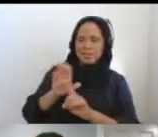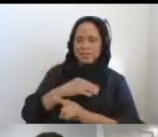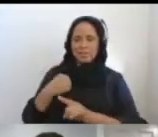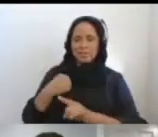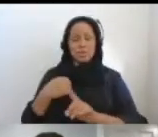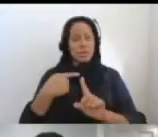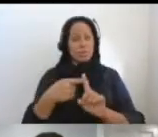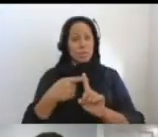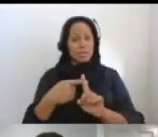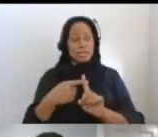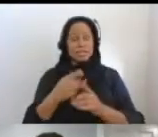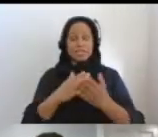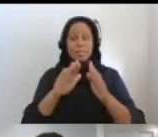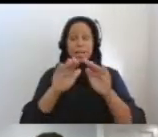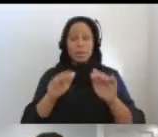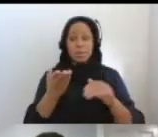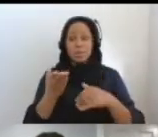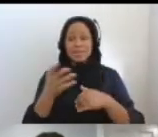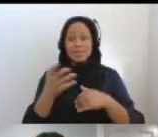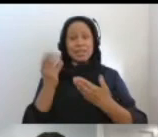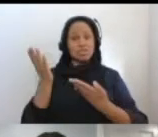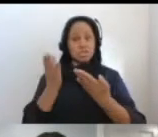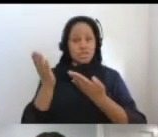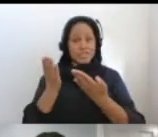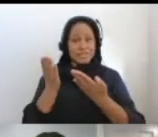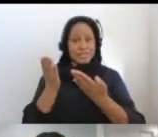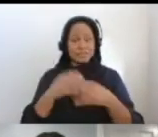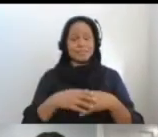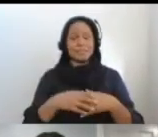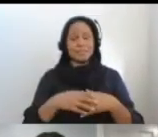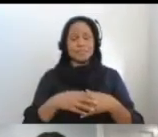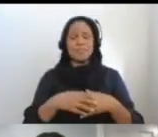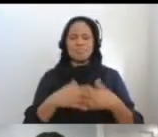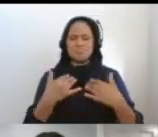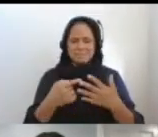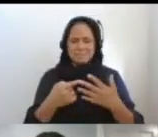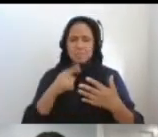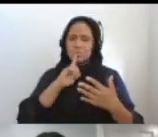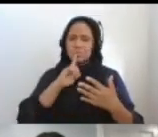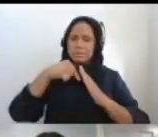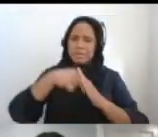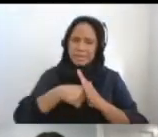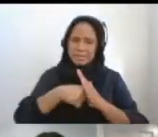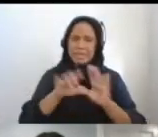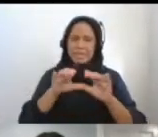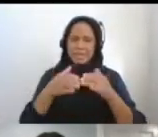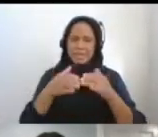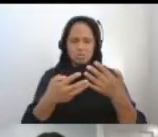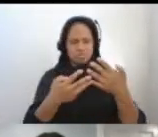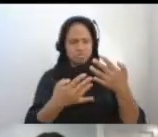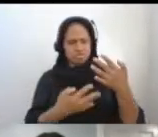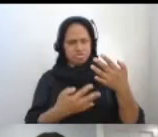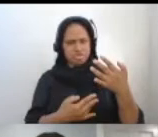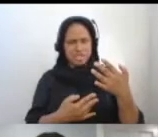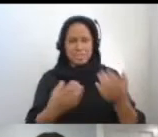and services. And that's a really deep category. You might need some small appliances around the house, and it